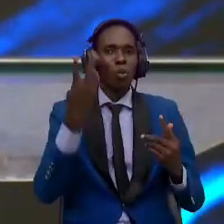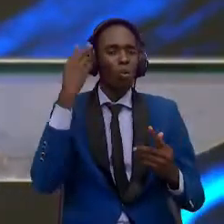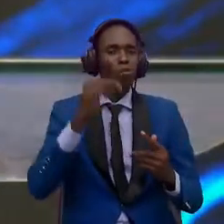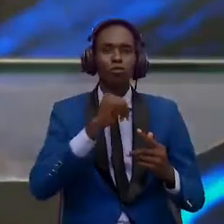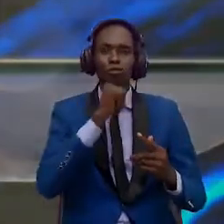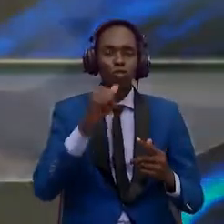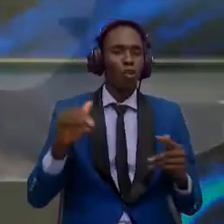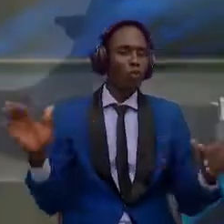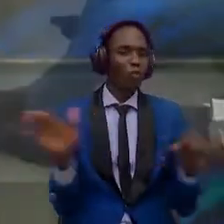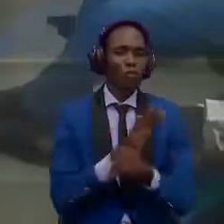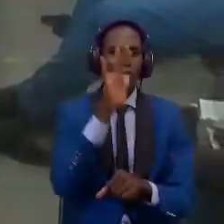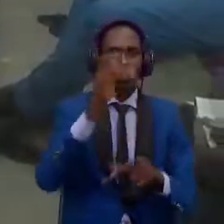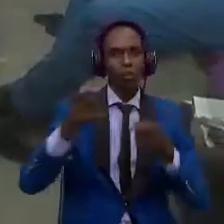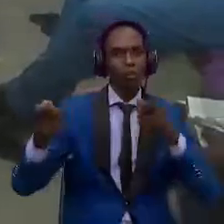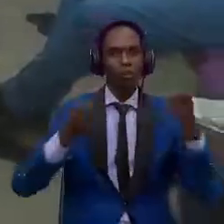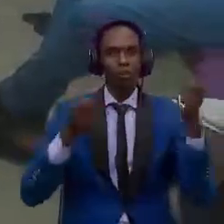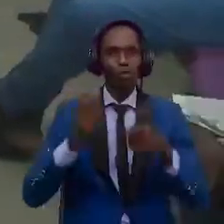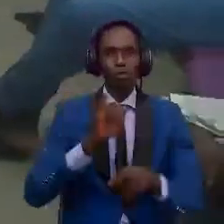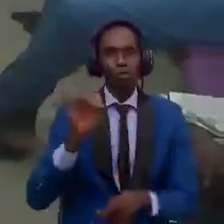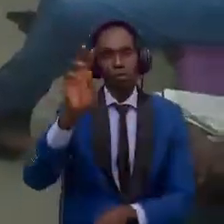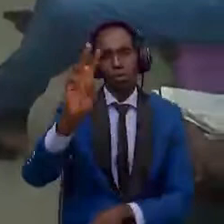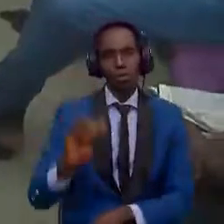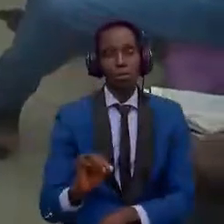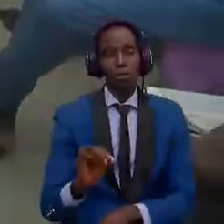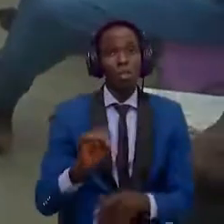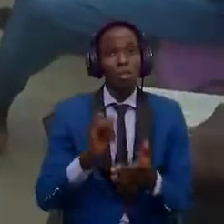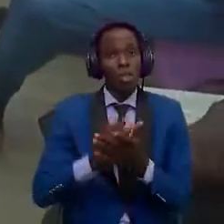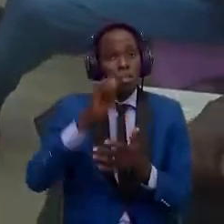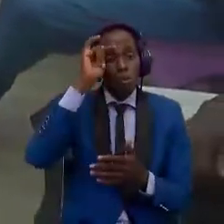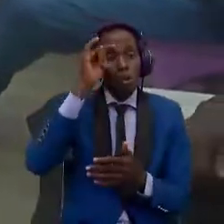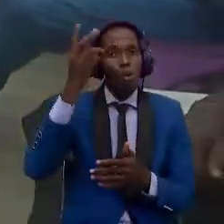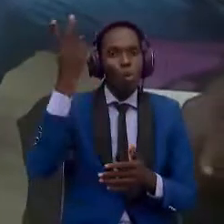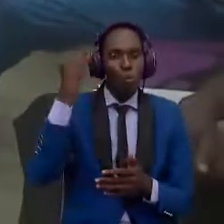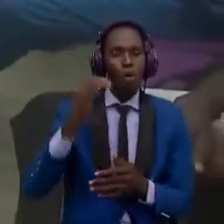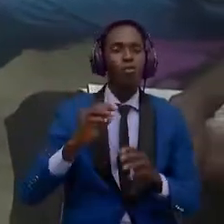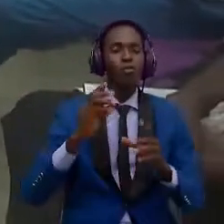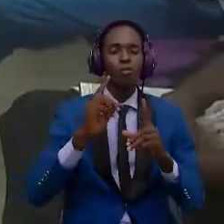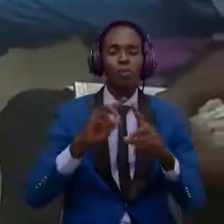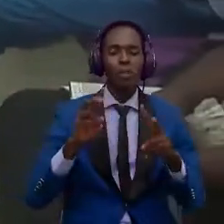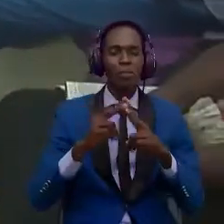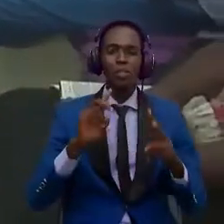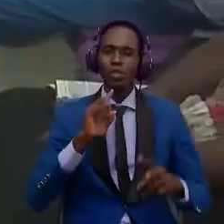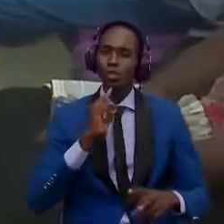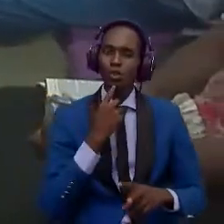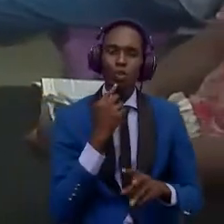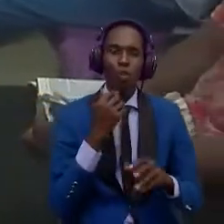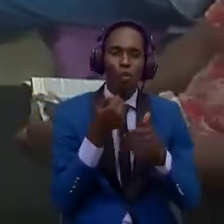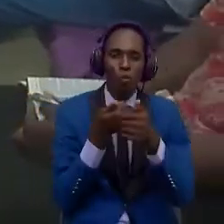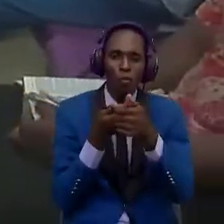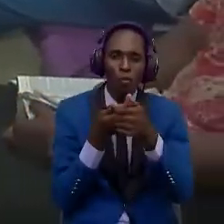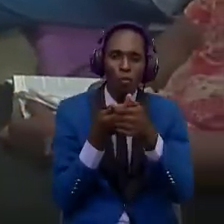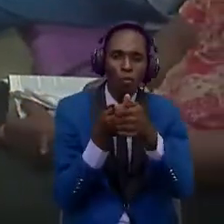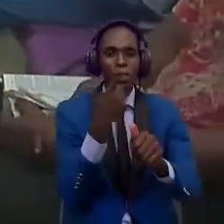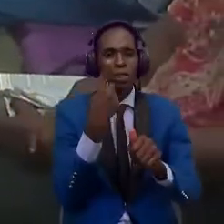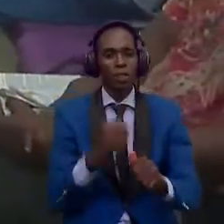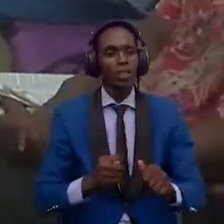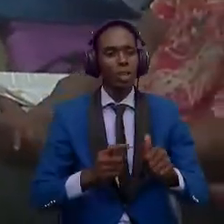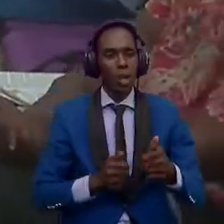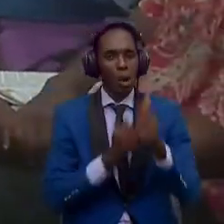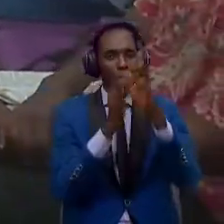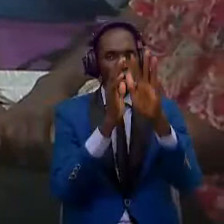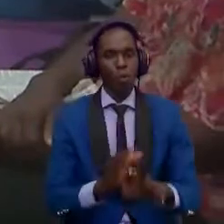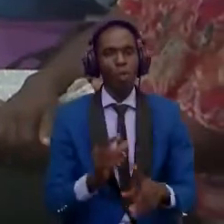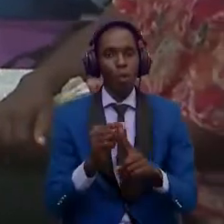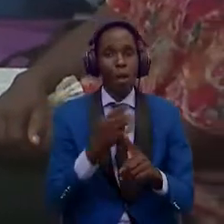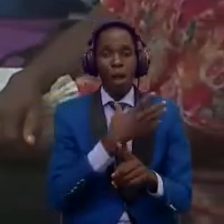was so committed that he was walking in the footsteps of Paul the apostle, and Paul the apostle could